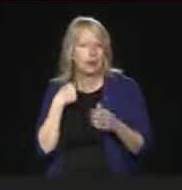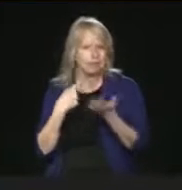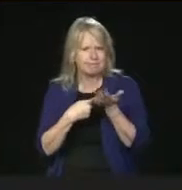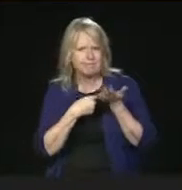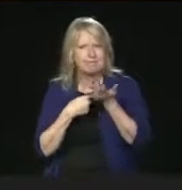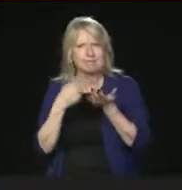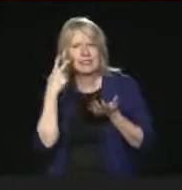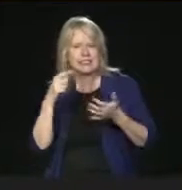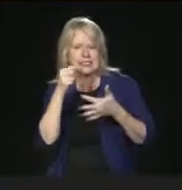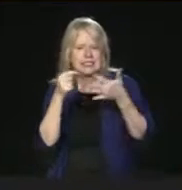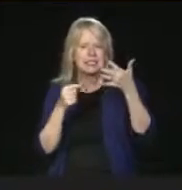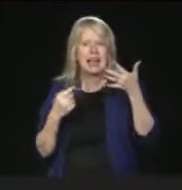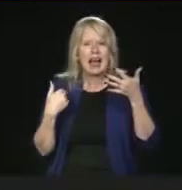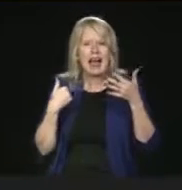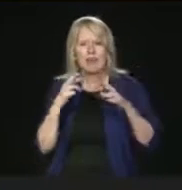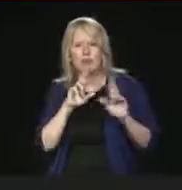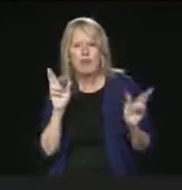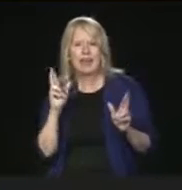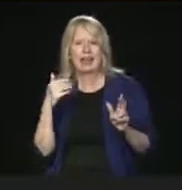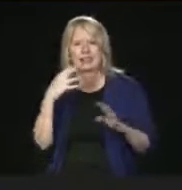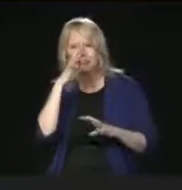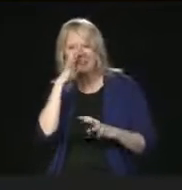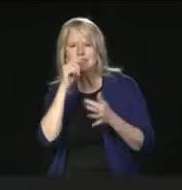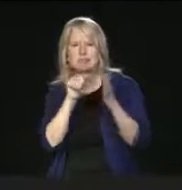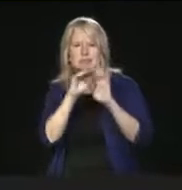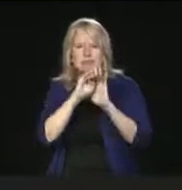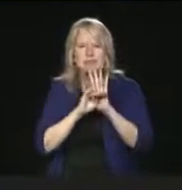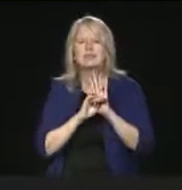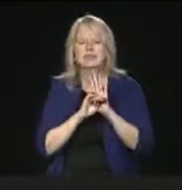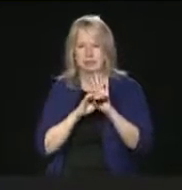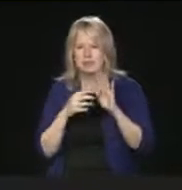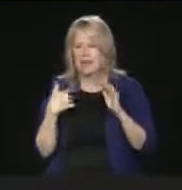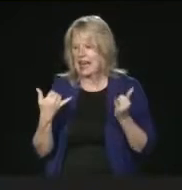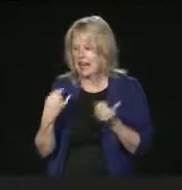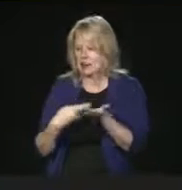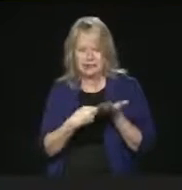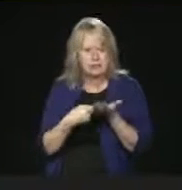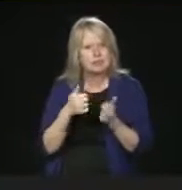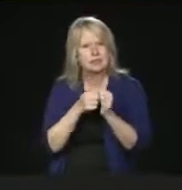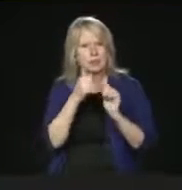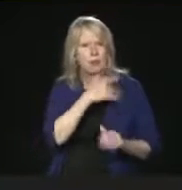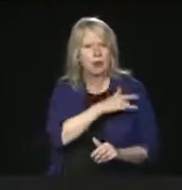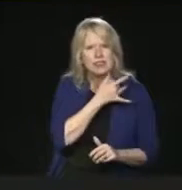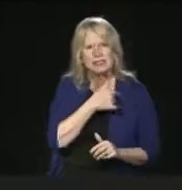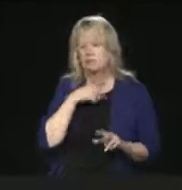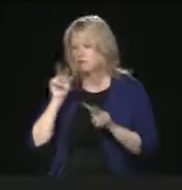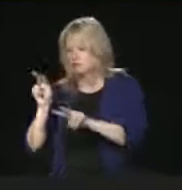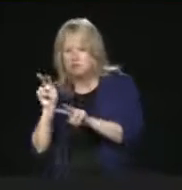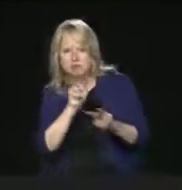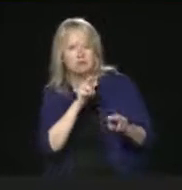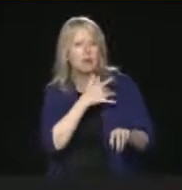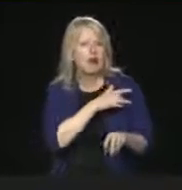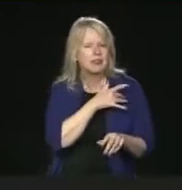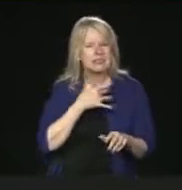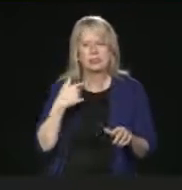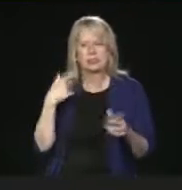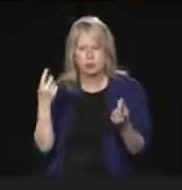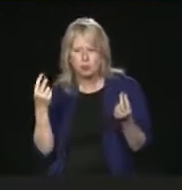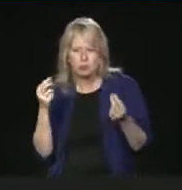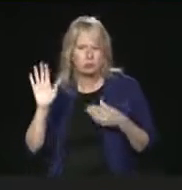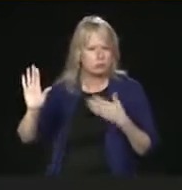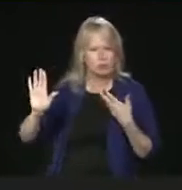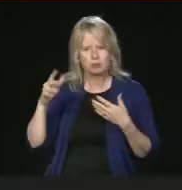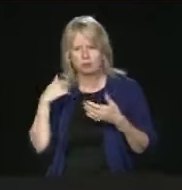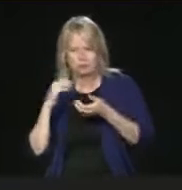safe. We are working with the provinces. We see what the provinces are doing at this time, and we're coordinating those efforts. And, of